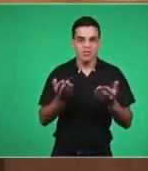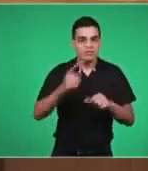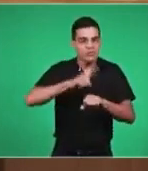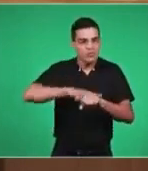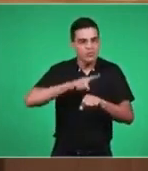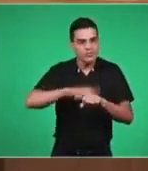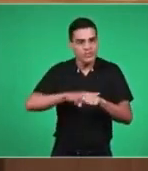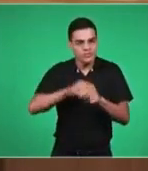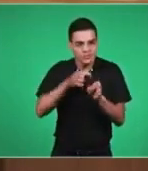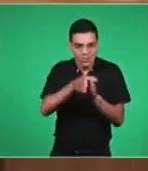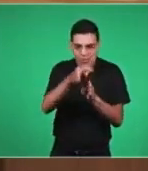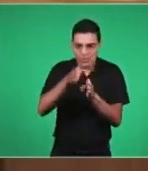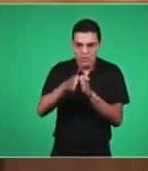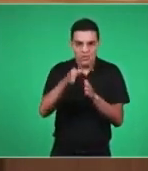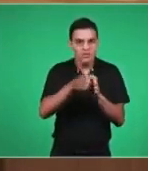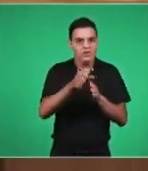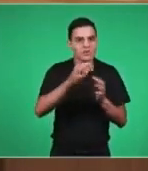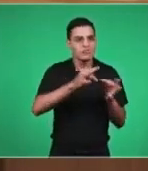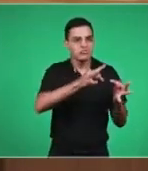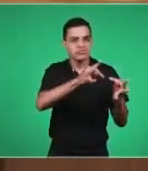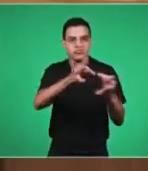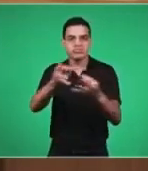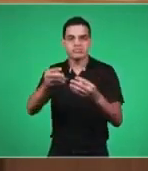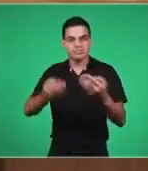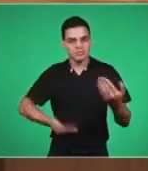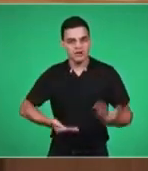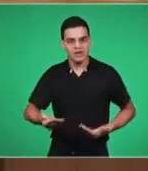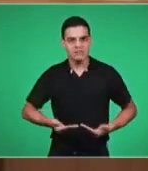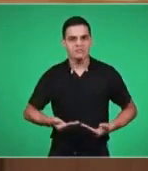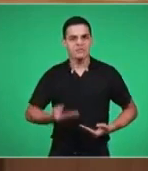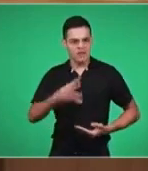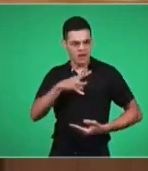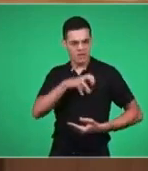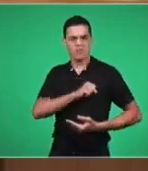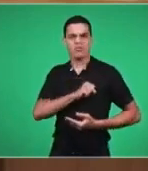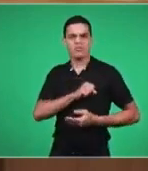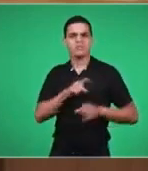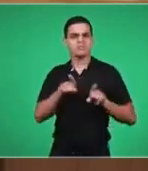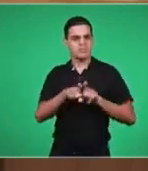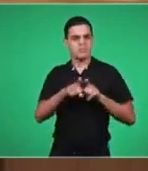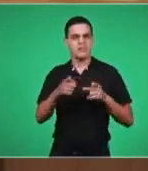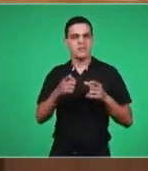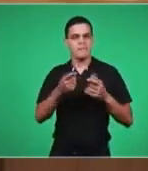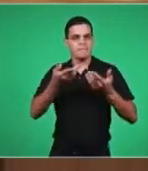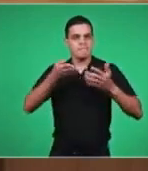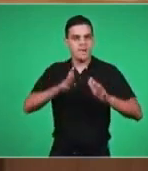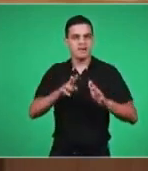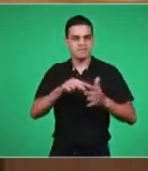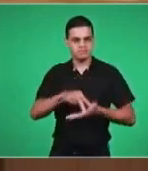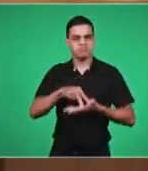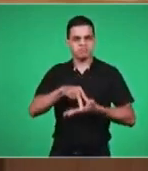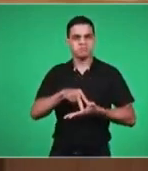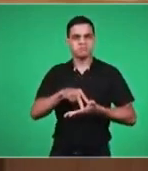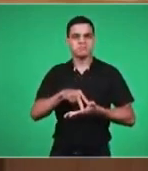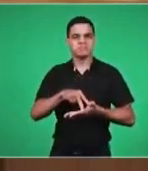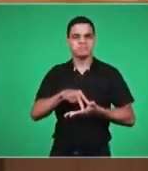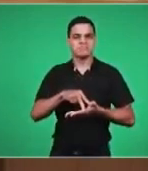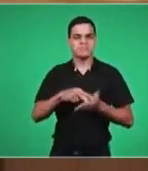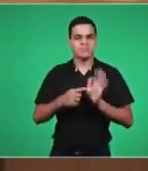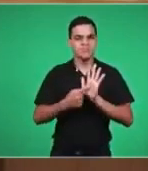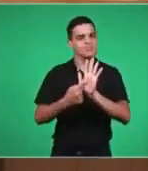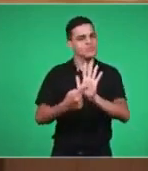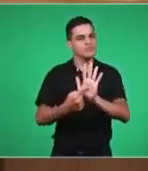We're bringing this this word for all of our brethren. It's a word out of love, but we are also very